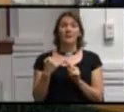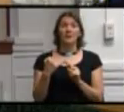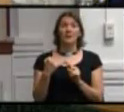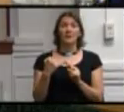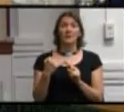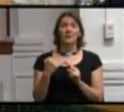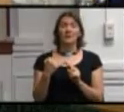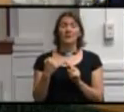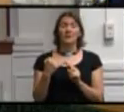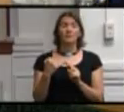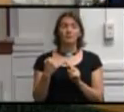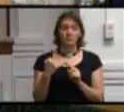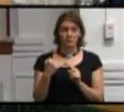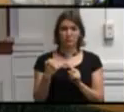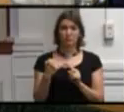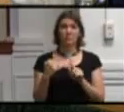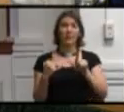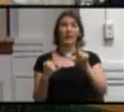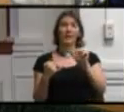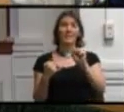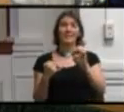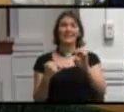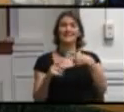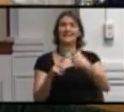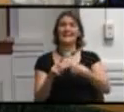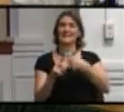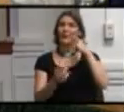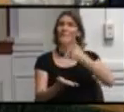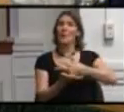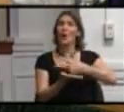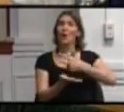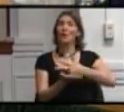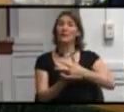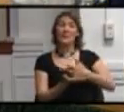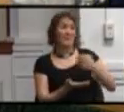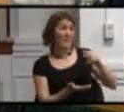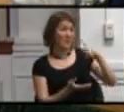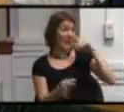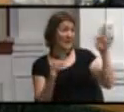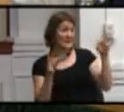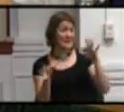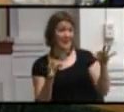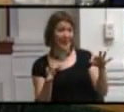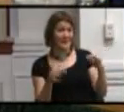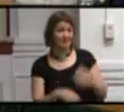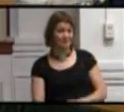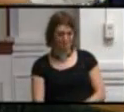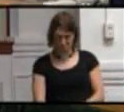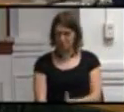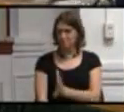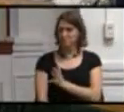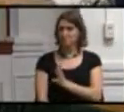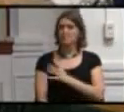the calendar is the lease for parking spaces. So, Patrick, do you want to explain how we got here? Yes,